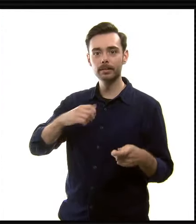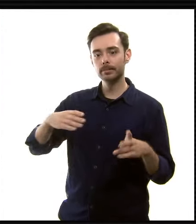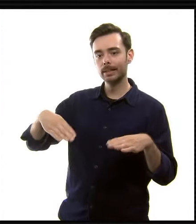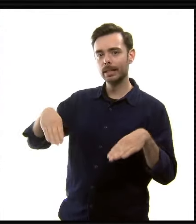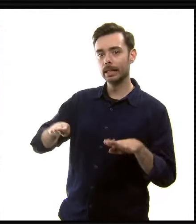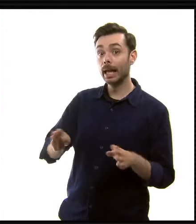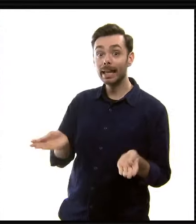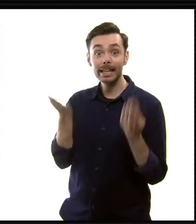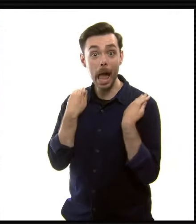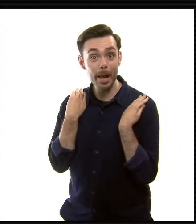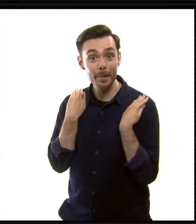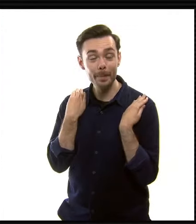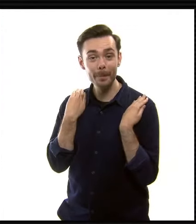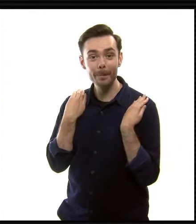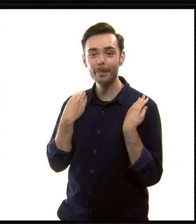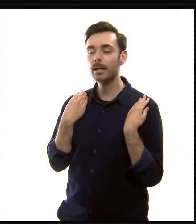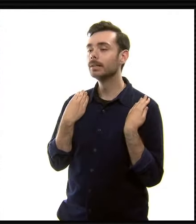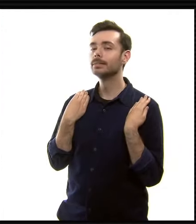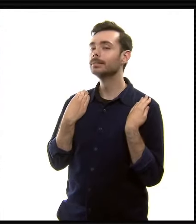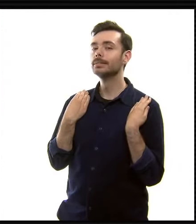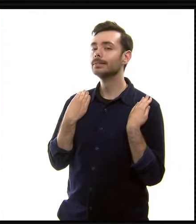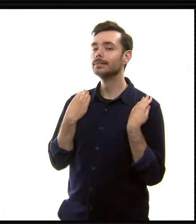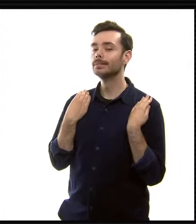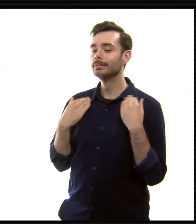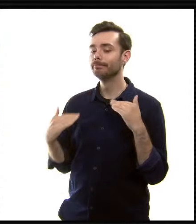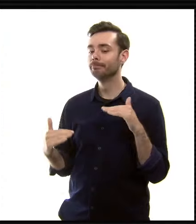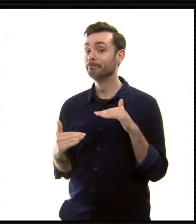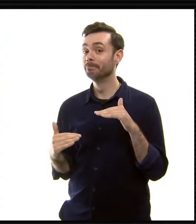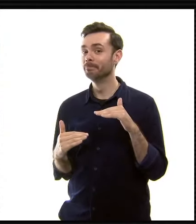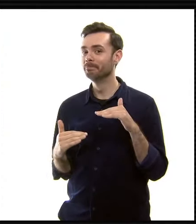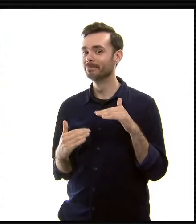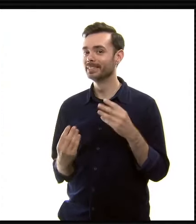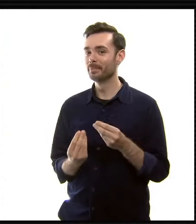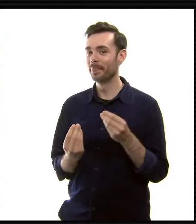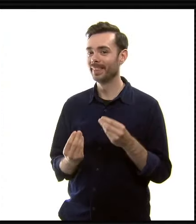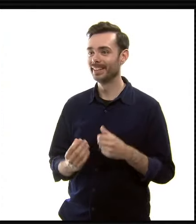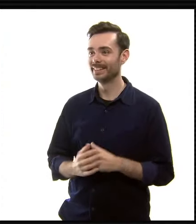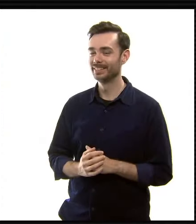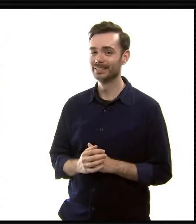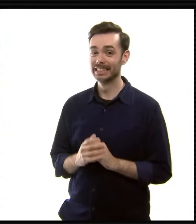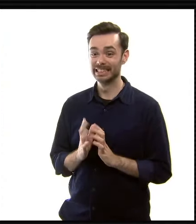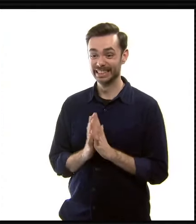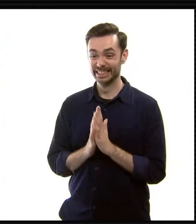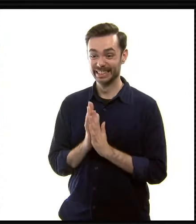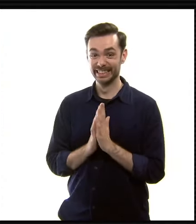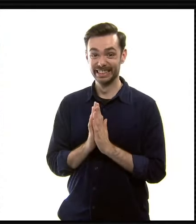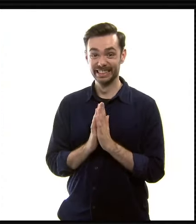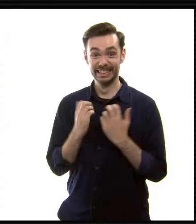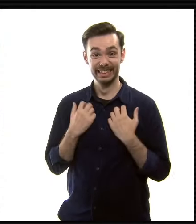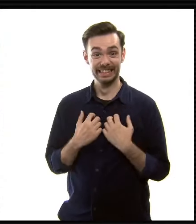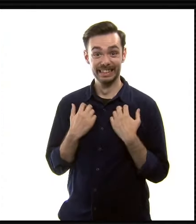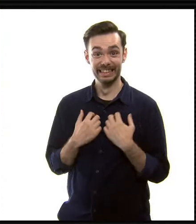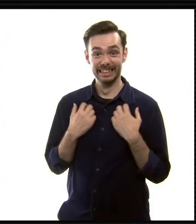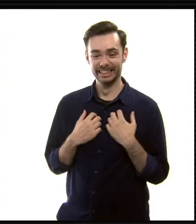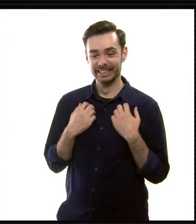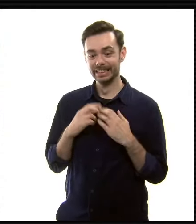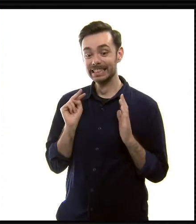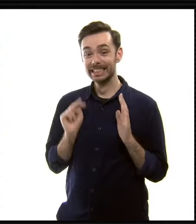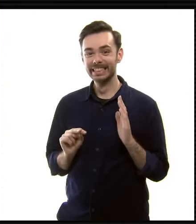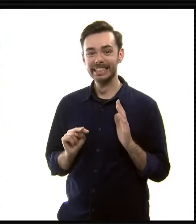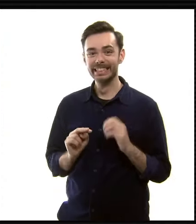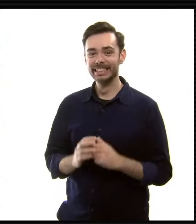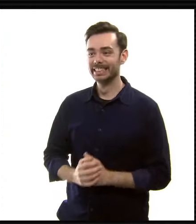cape? A cape. There might be a bit more. There's something under there, maybe. I know that we're all itching to see what's under there, but before